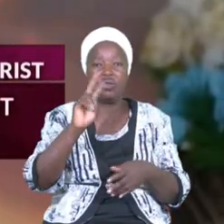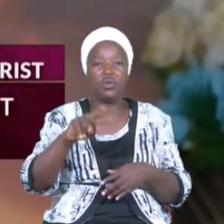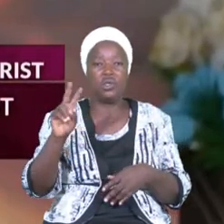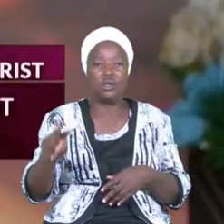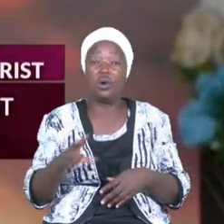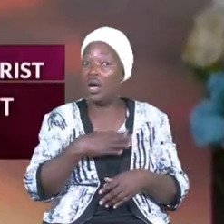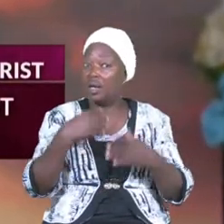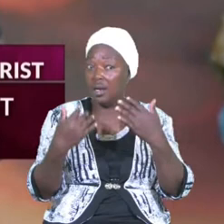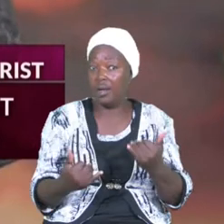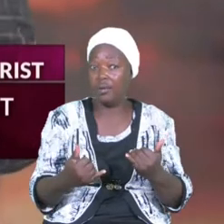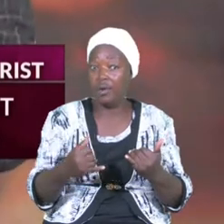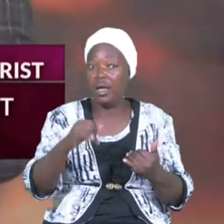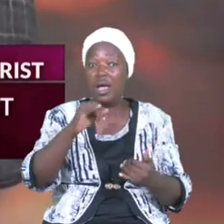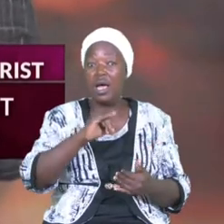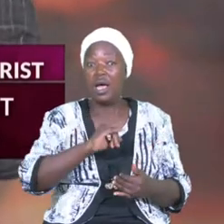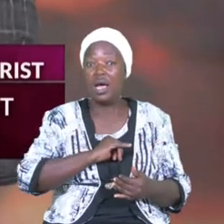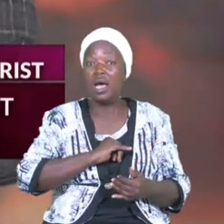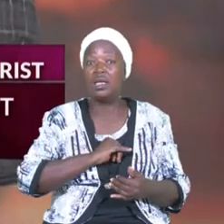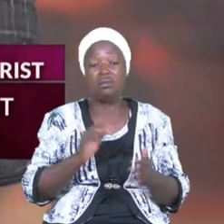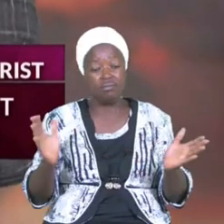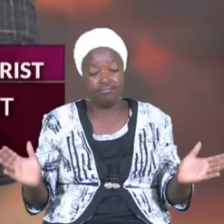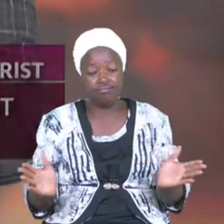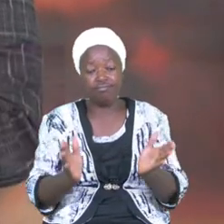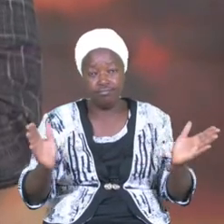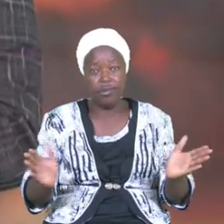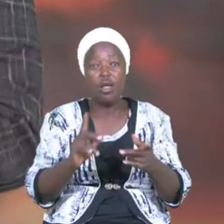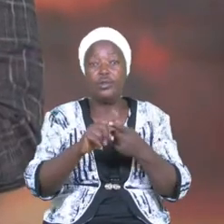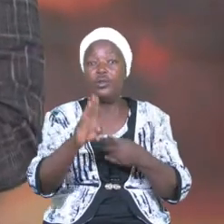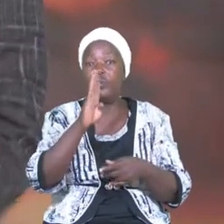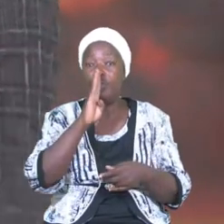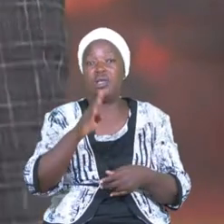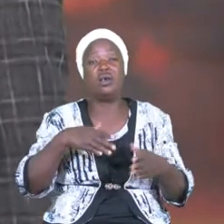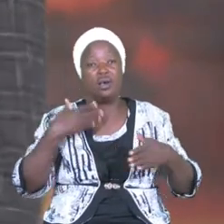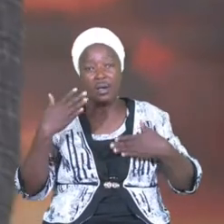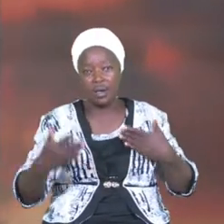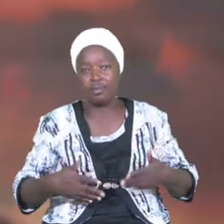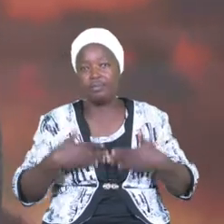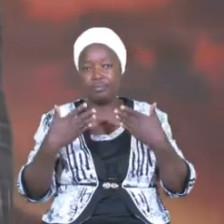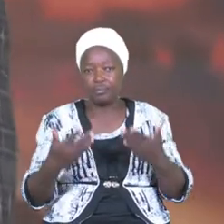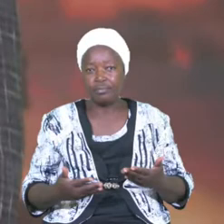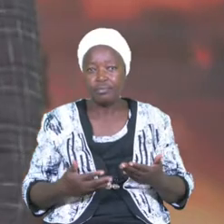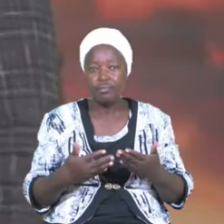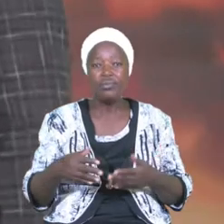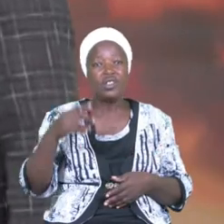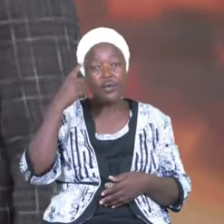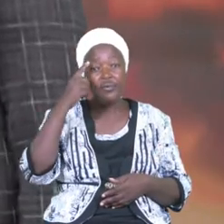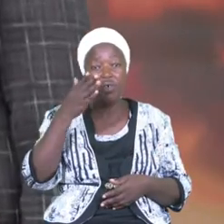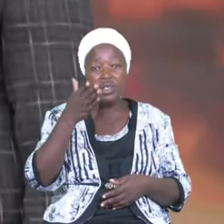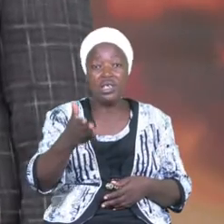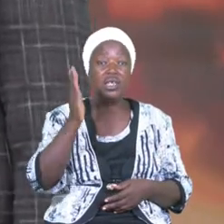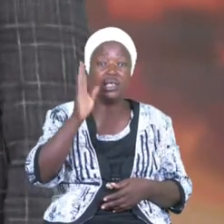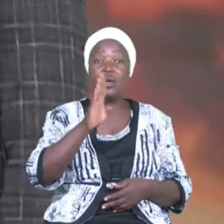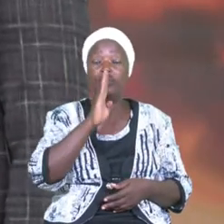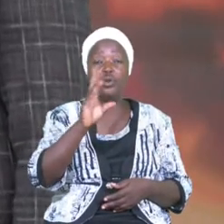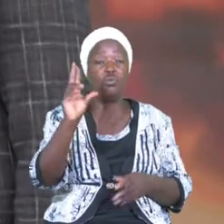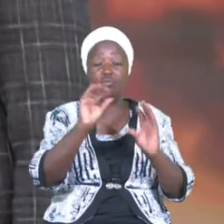I exhort you to be of good cheer, for there shall be no loss of